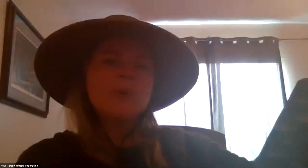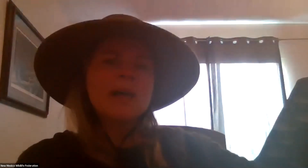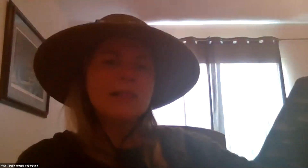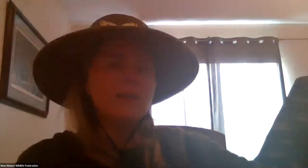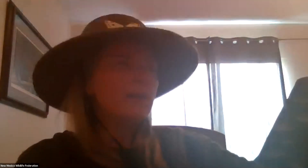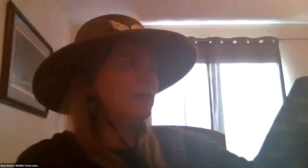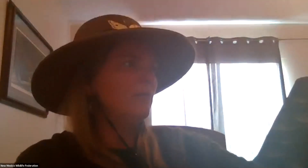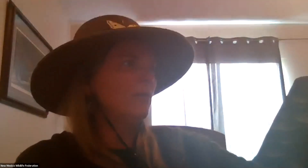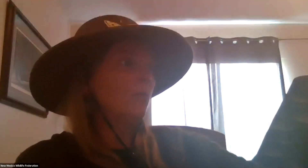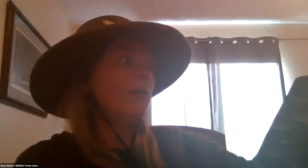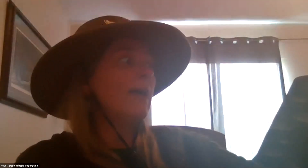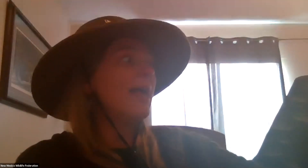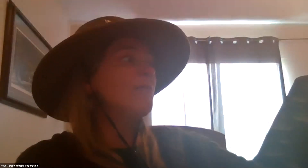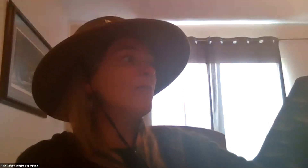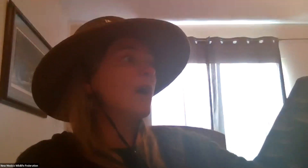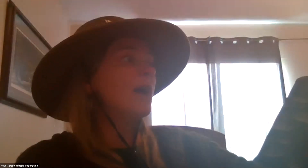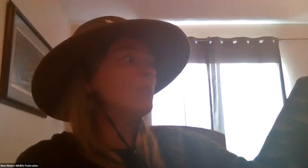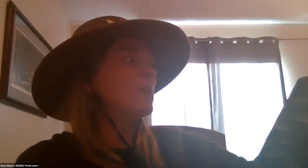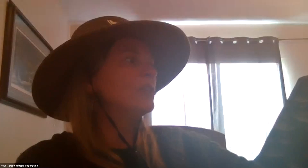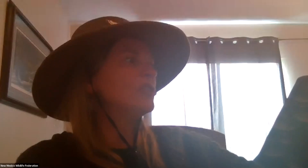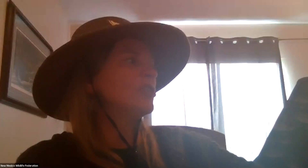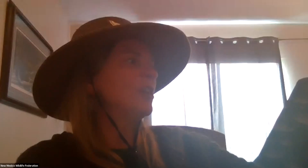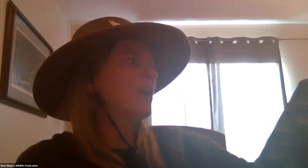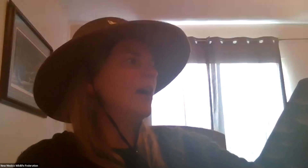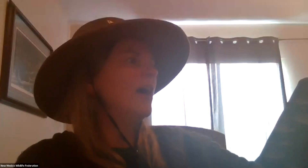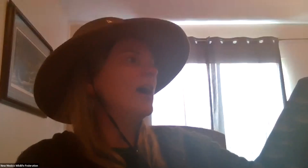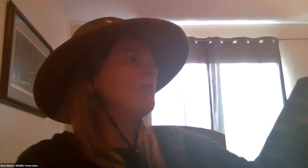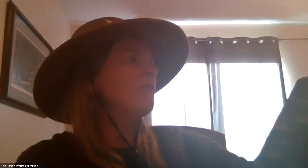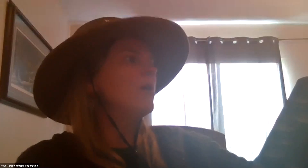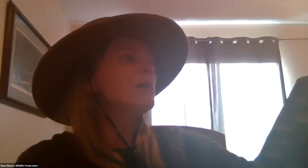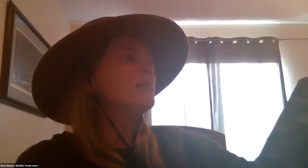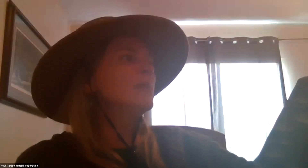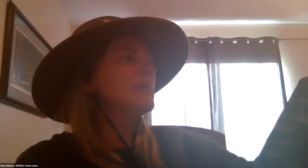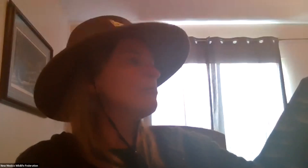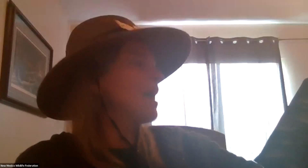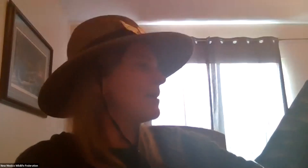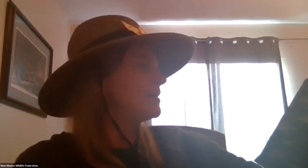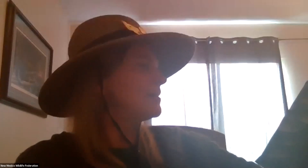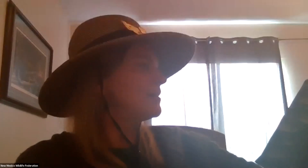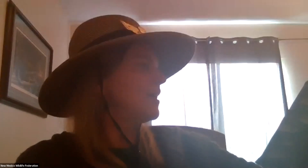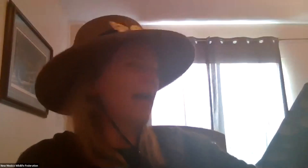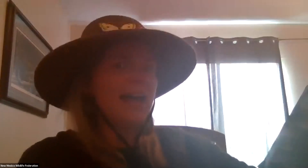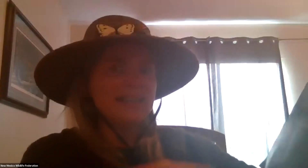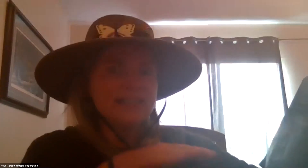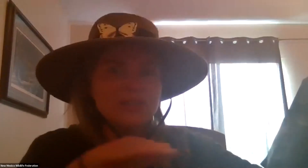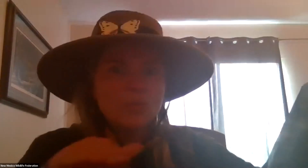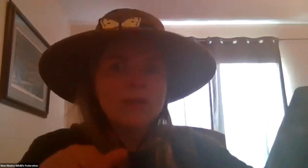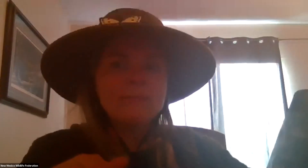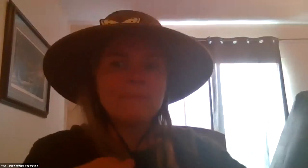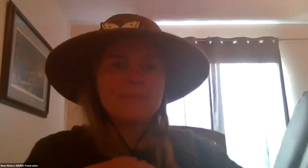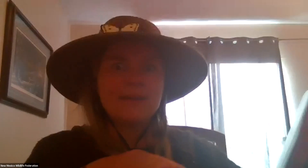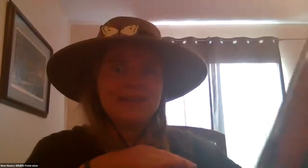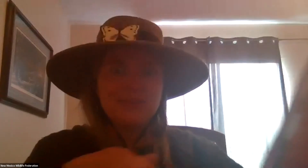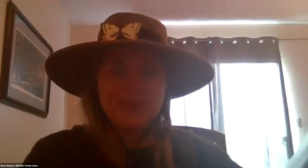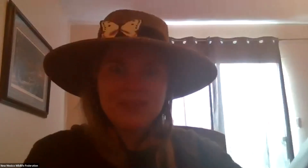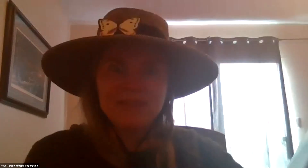Where do I live? Wherever I wish. I run with the rabbits. I